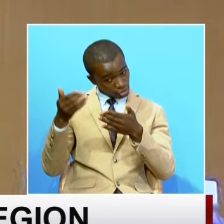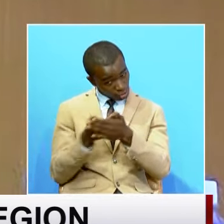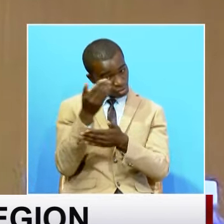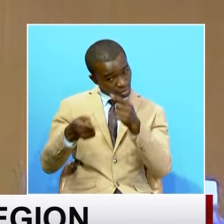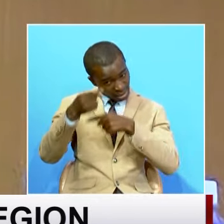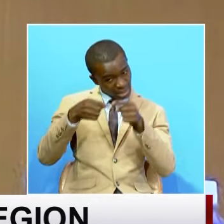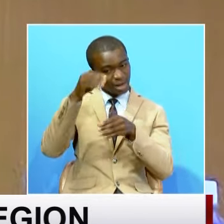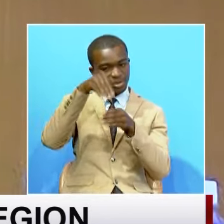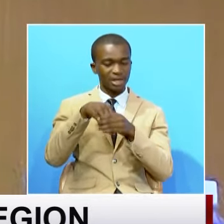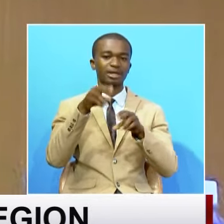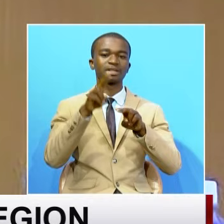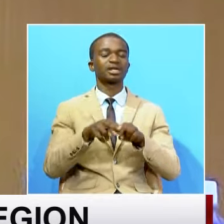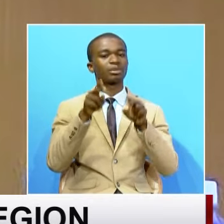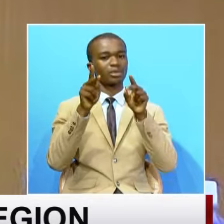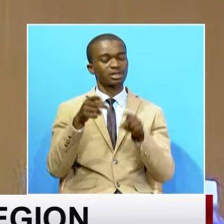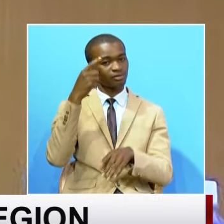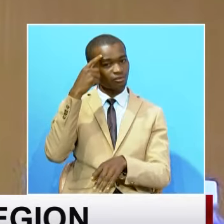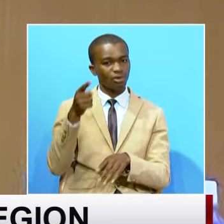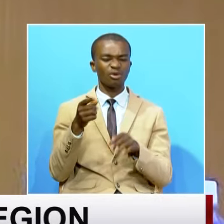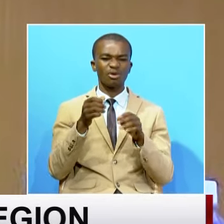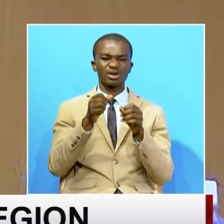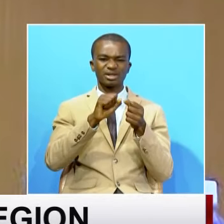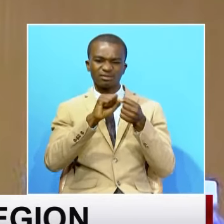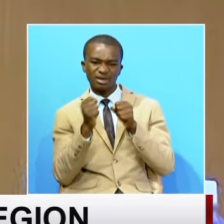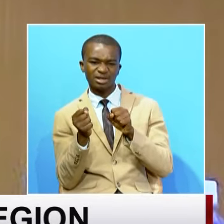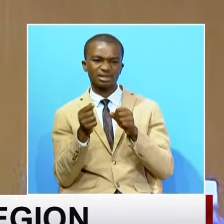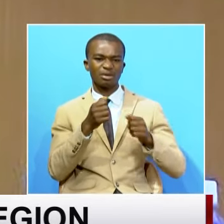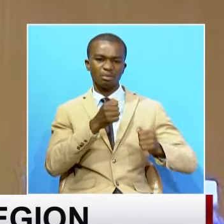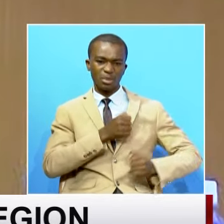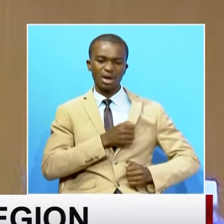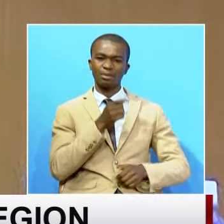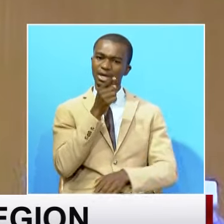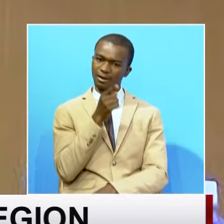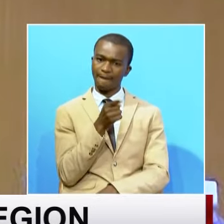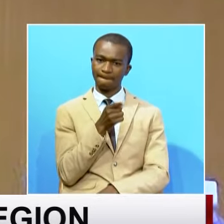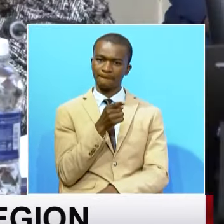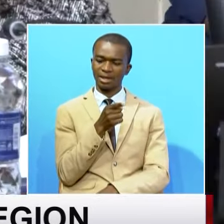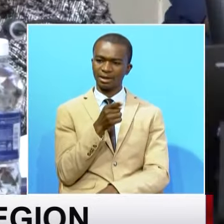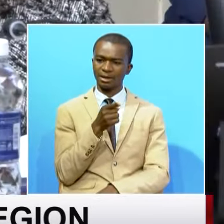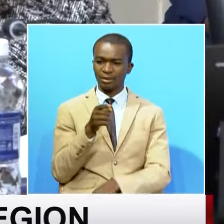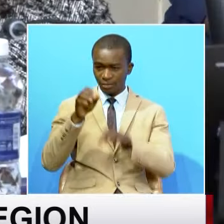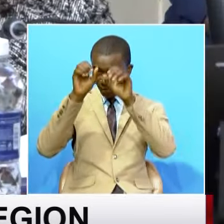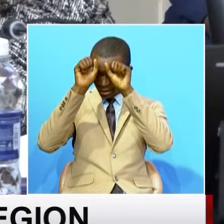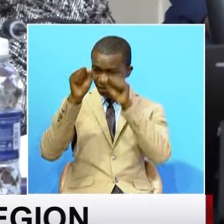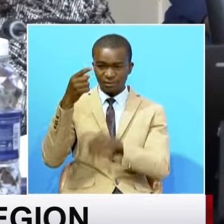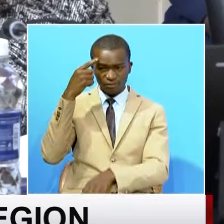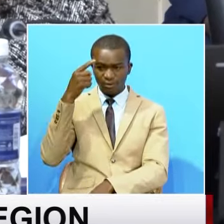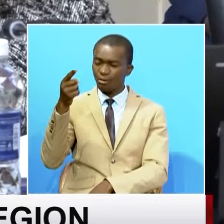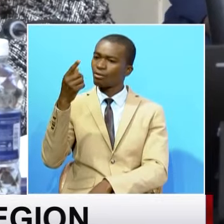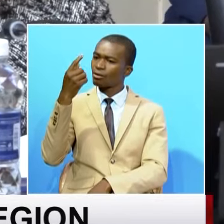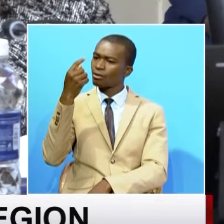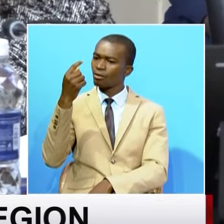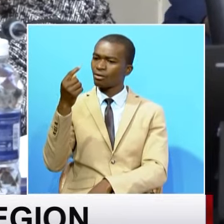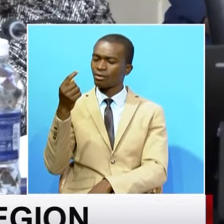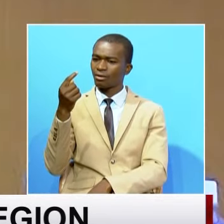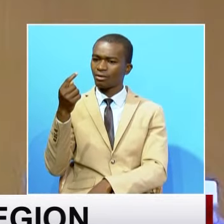Organ on Politics, Defense, and Security Corporation, Her Excellency Dr. Samia Suluhu Hassan, I wish to